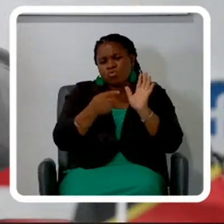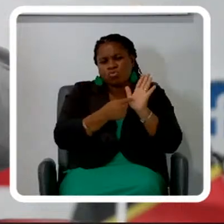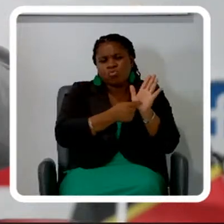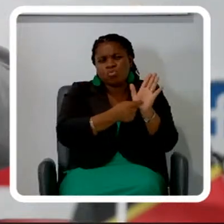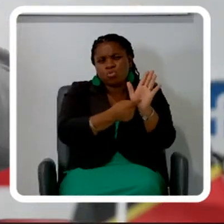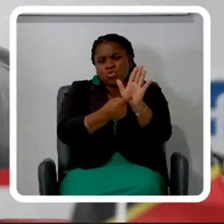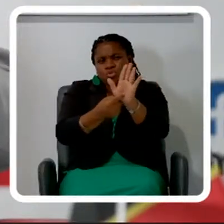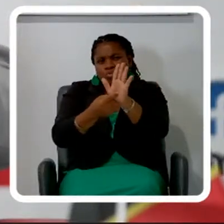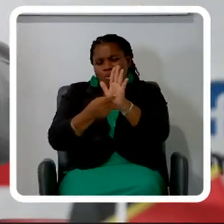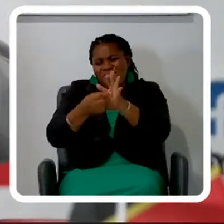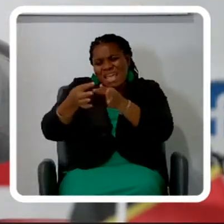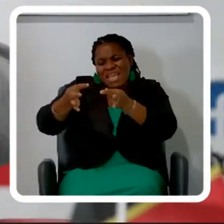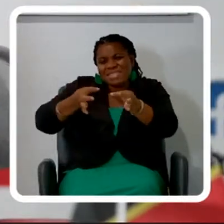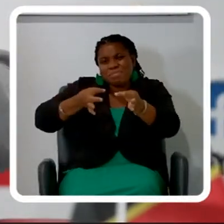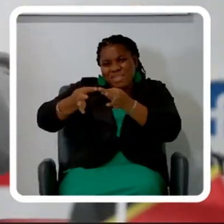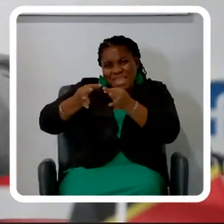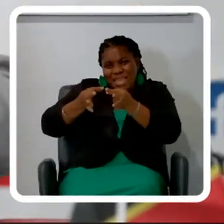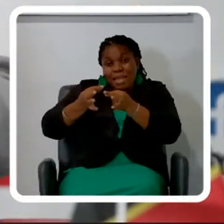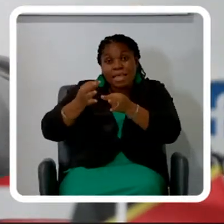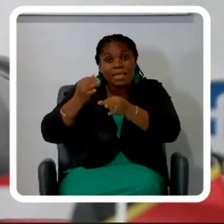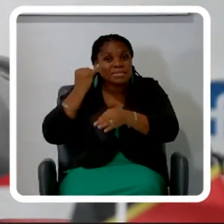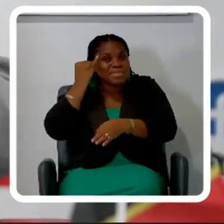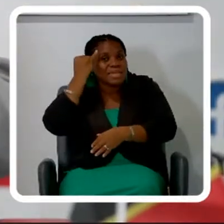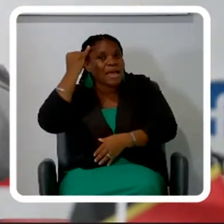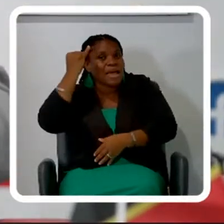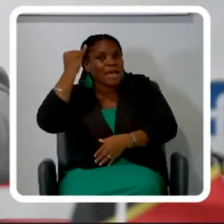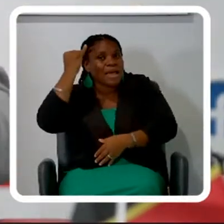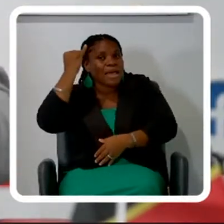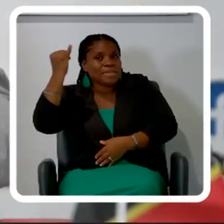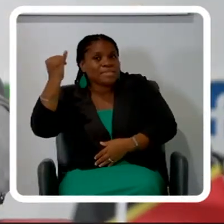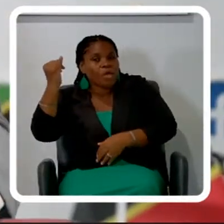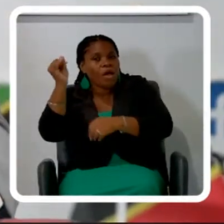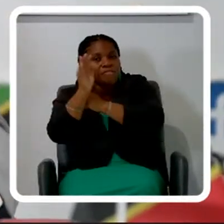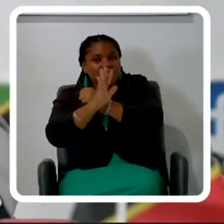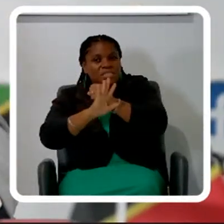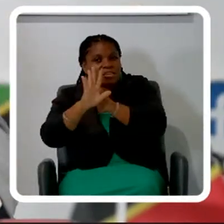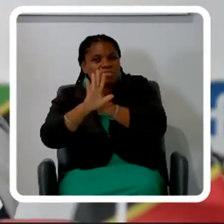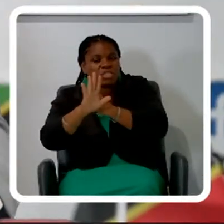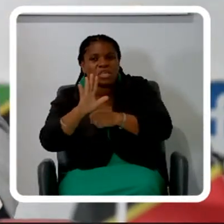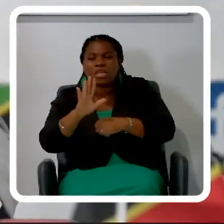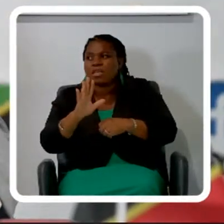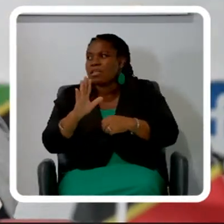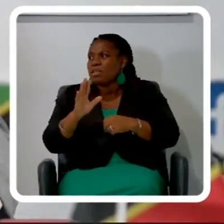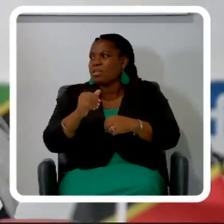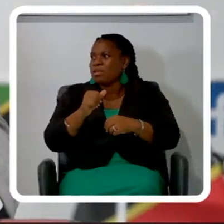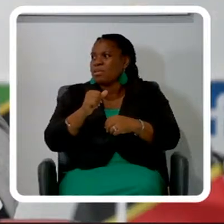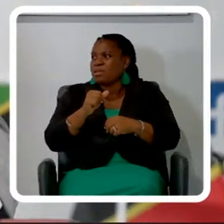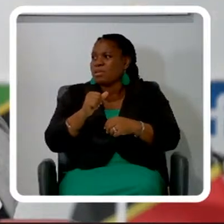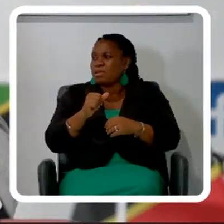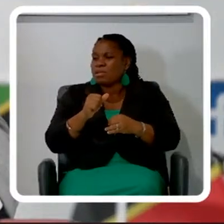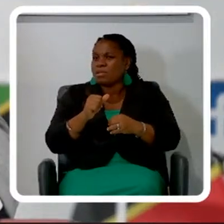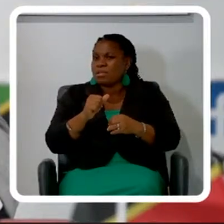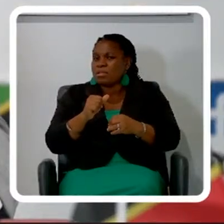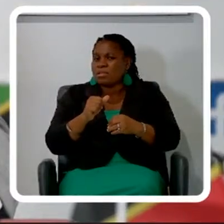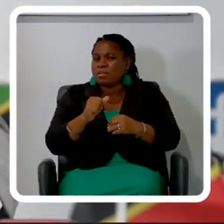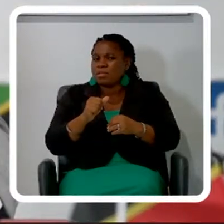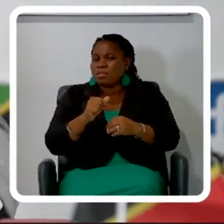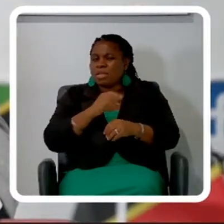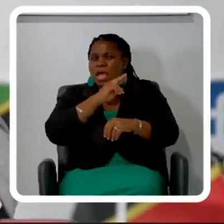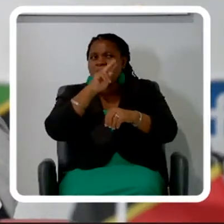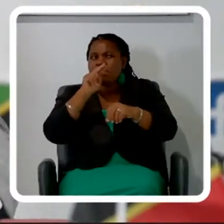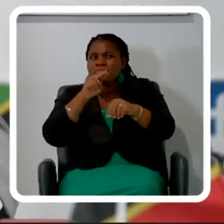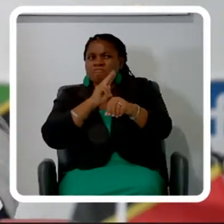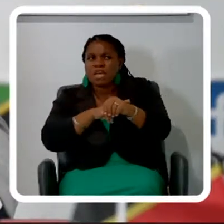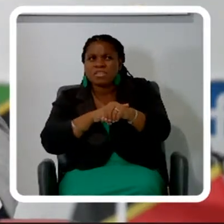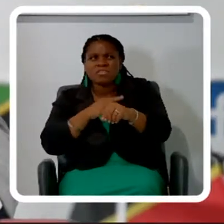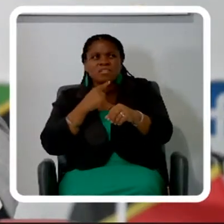the security of individual citizens. Not about just national, because national give the idea that it's